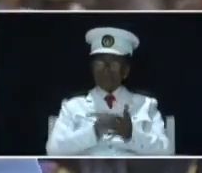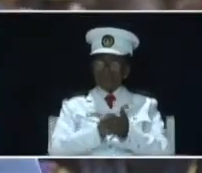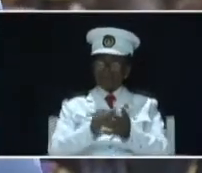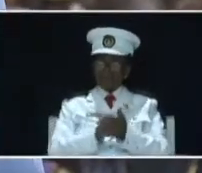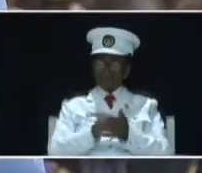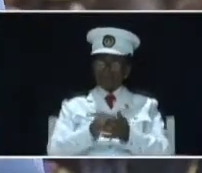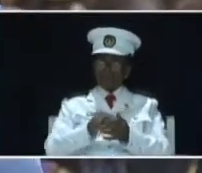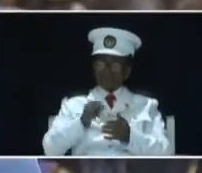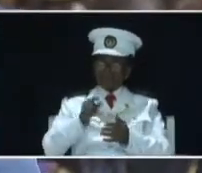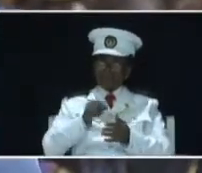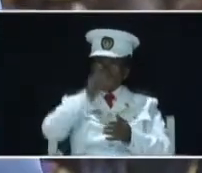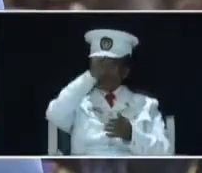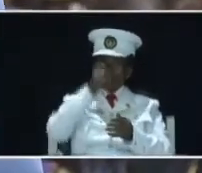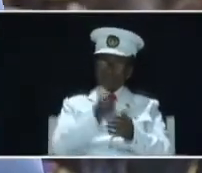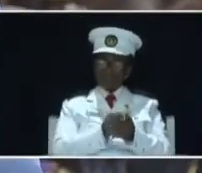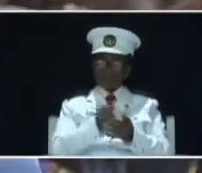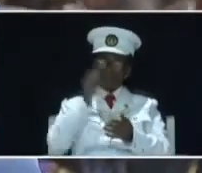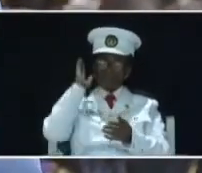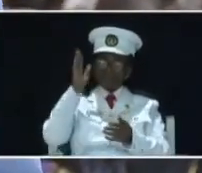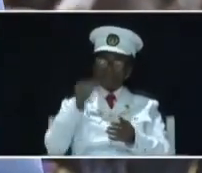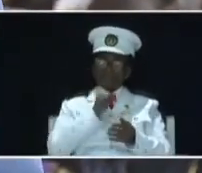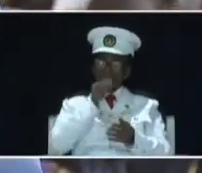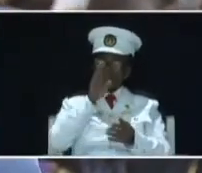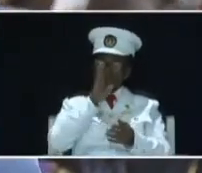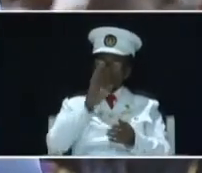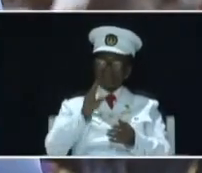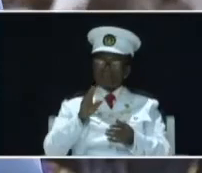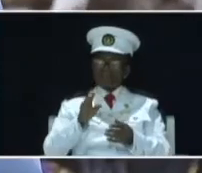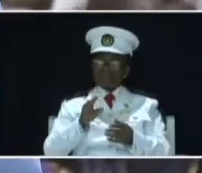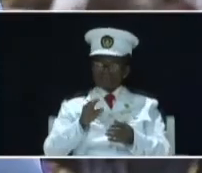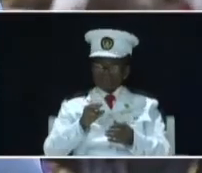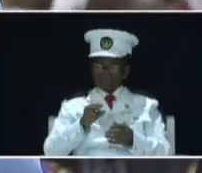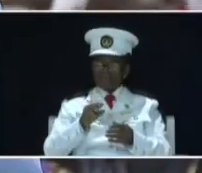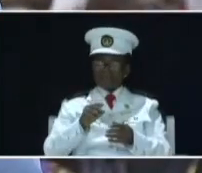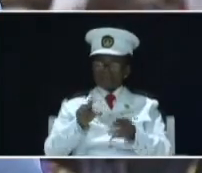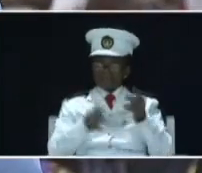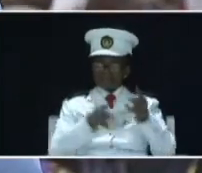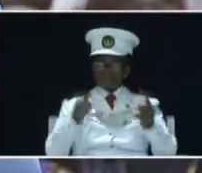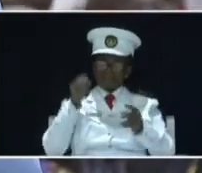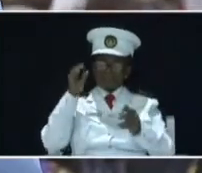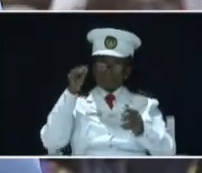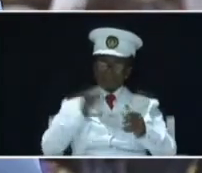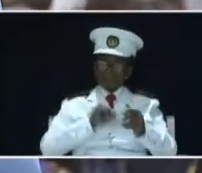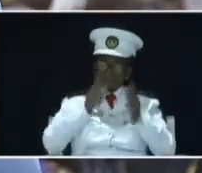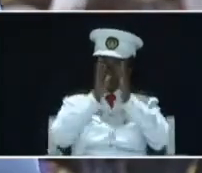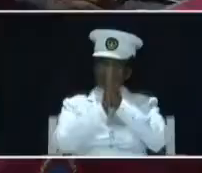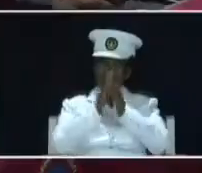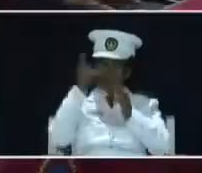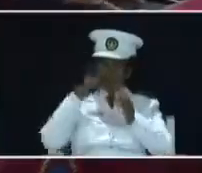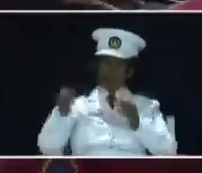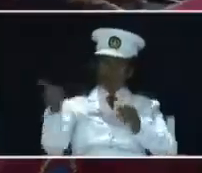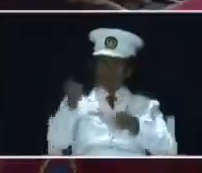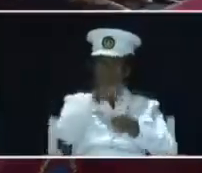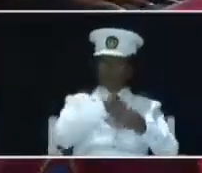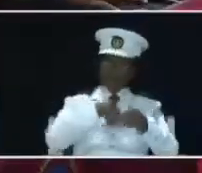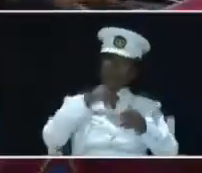Anybody chanting any form of incantations against you, the calabash will break.